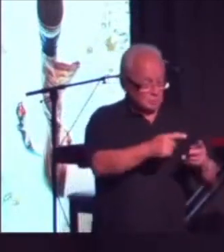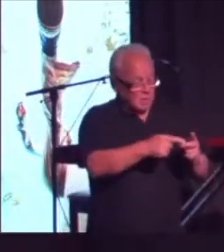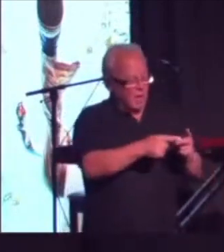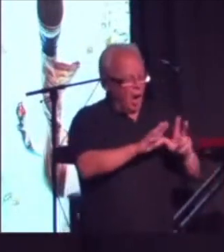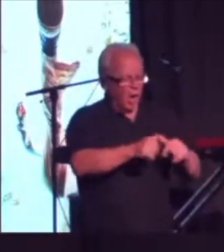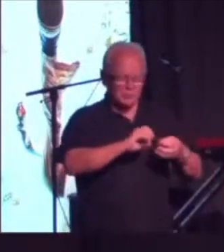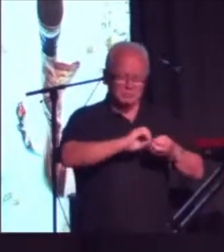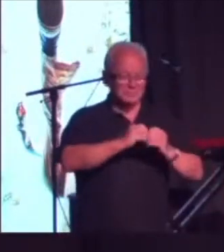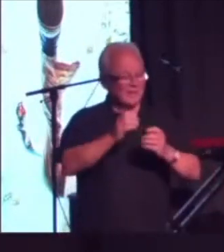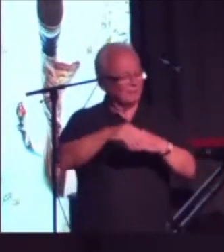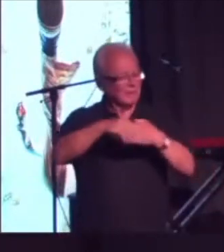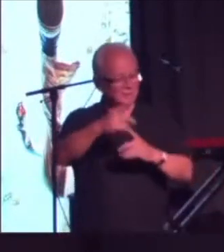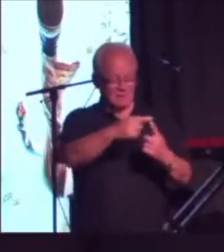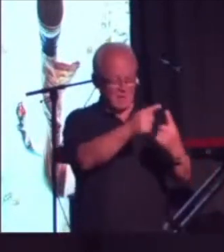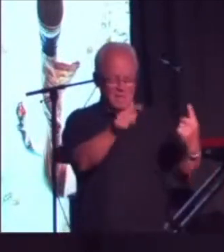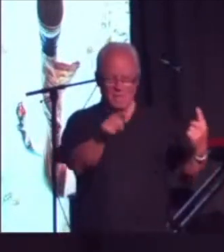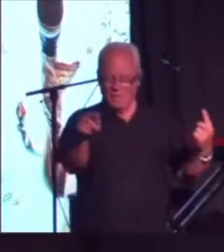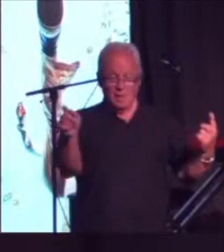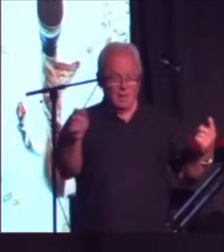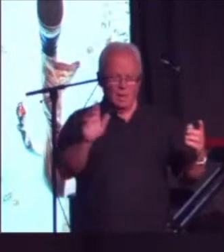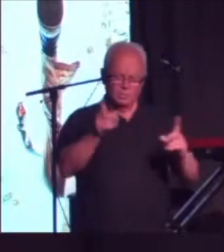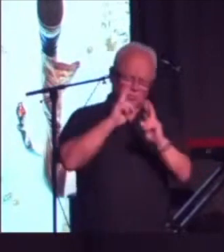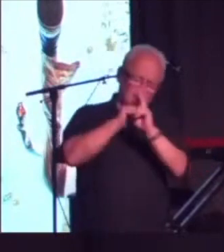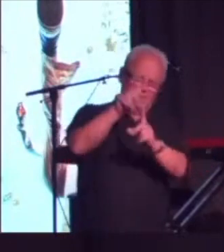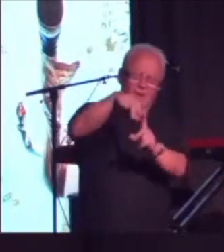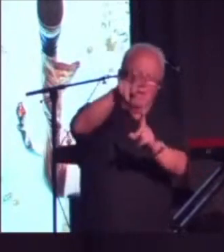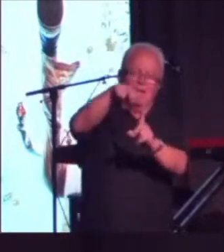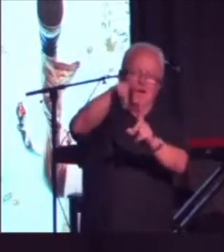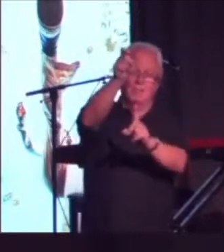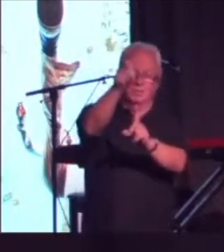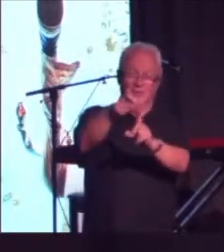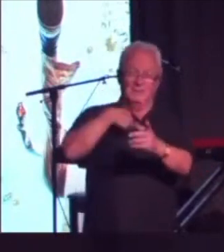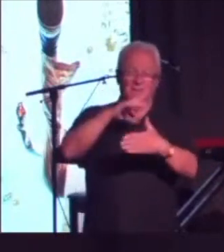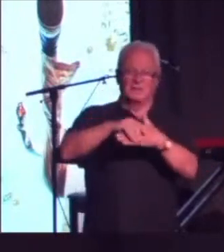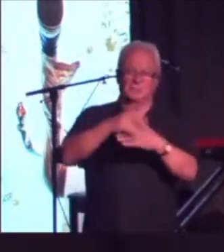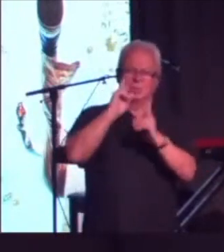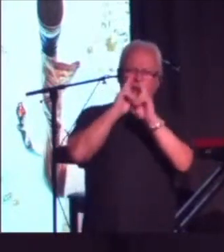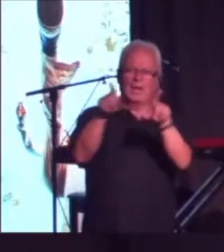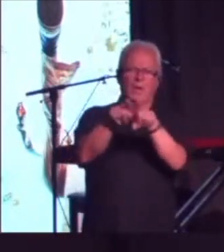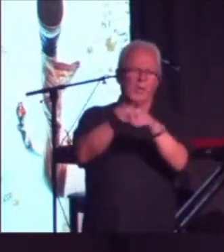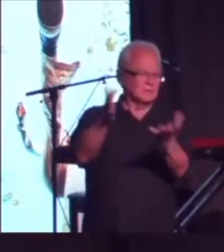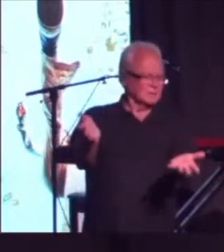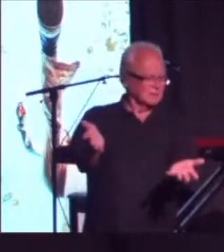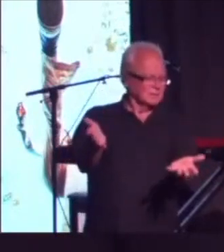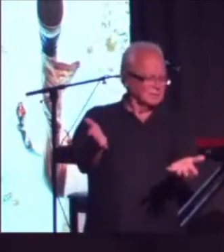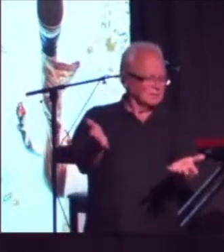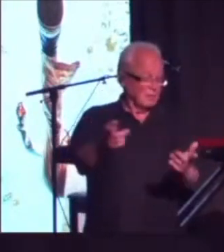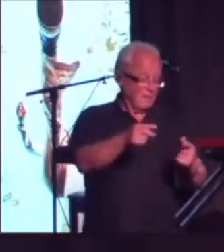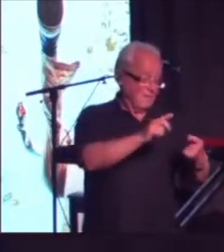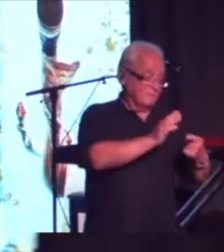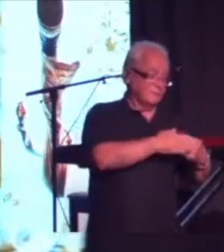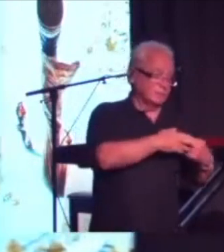does it mean to be a friend? What does the profile of a friend look like? So here we go. Number one, why friendship matters. In